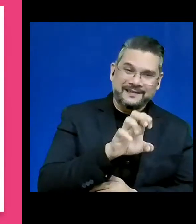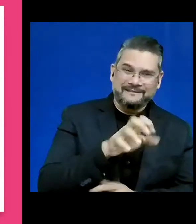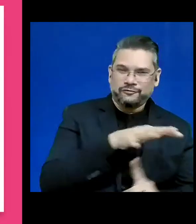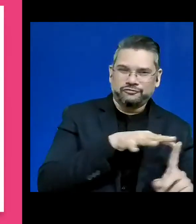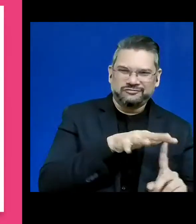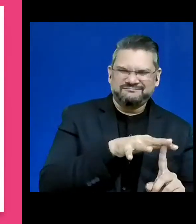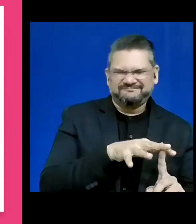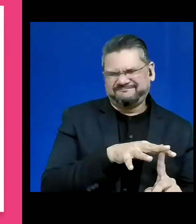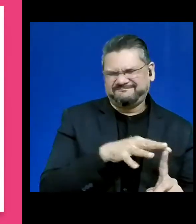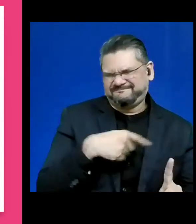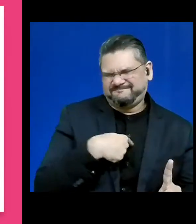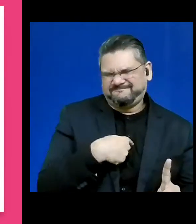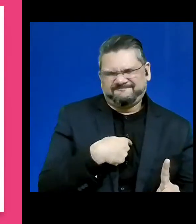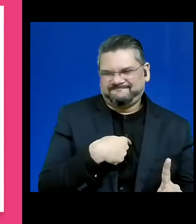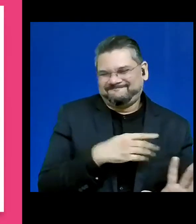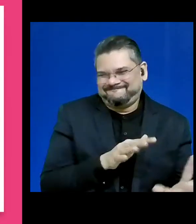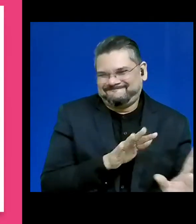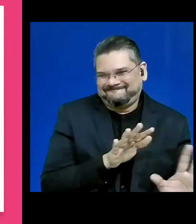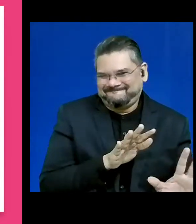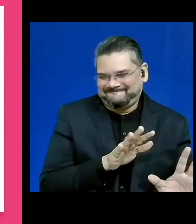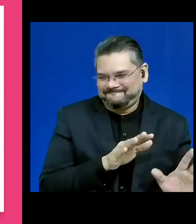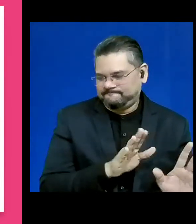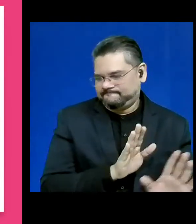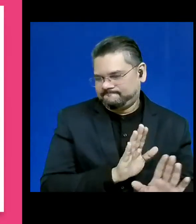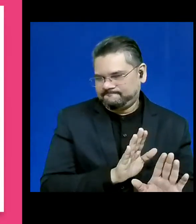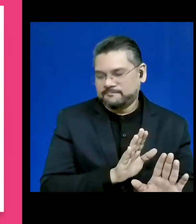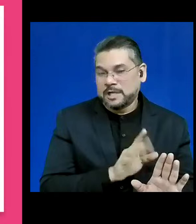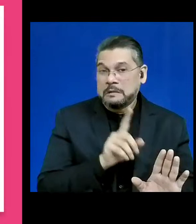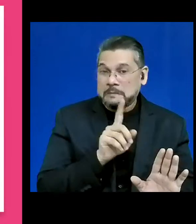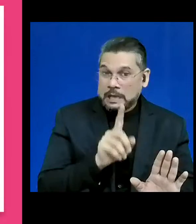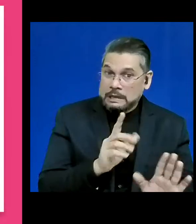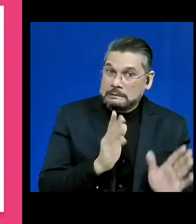them if possible, but if you have to use them,